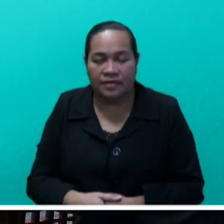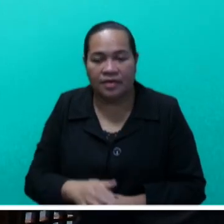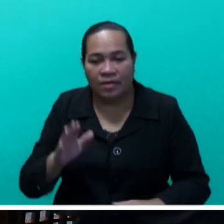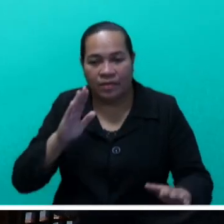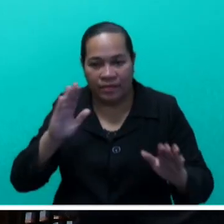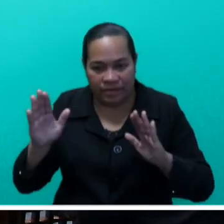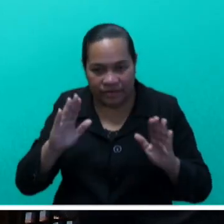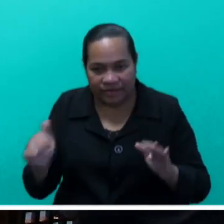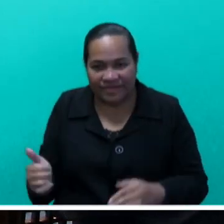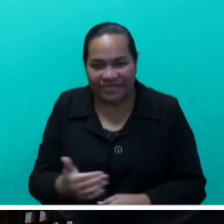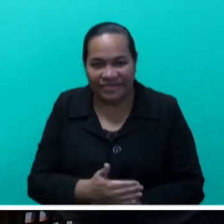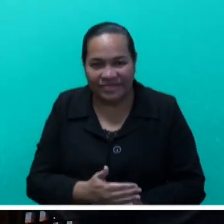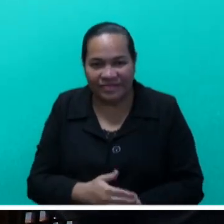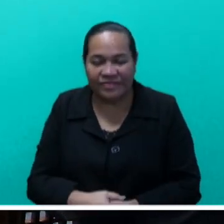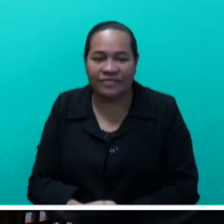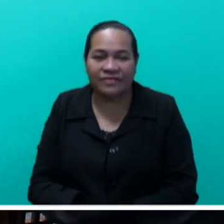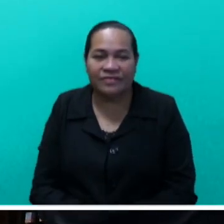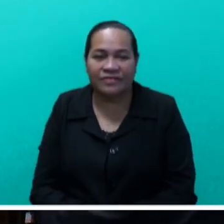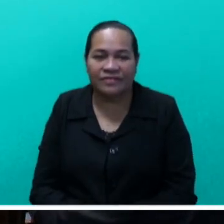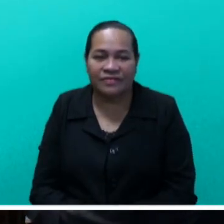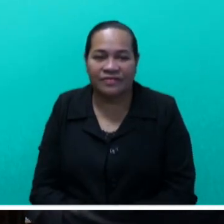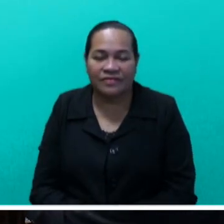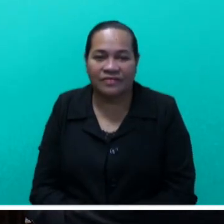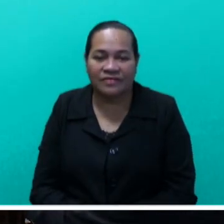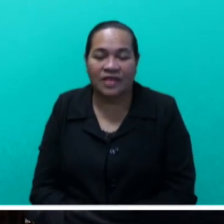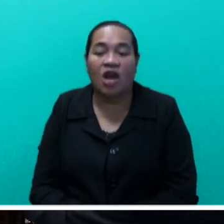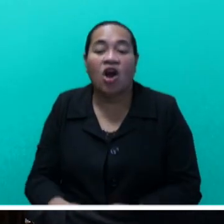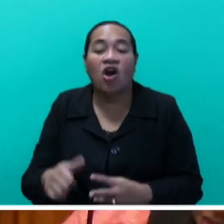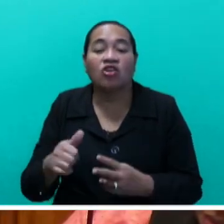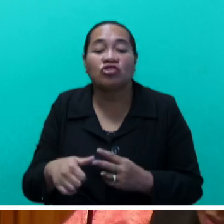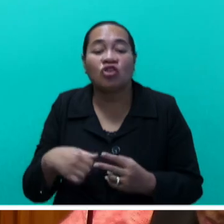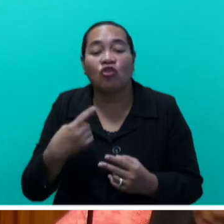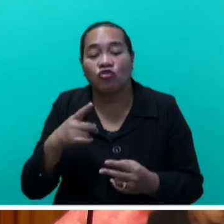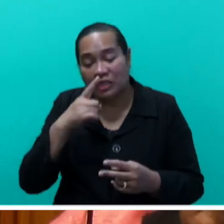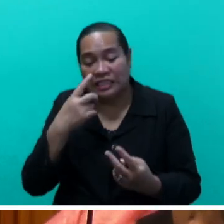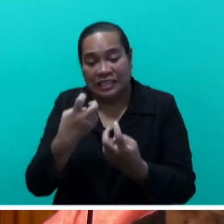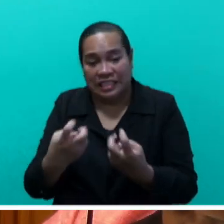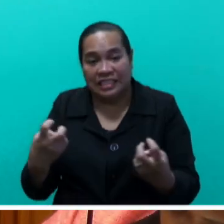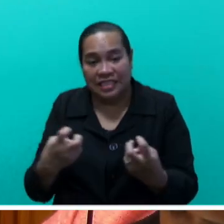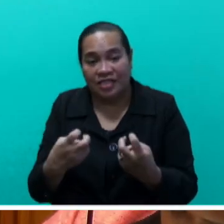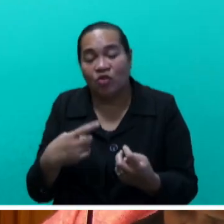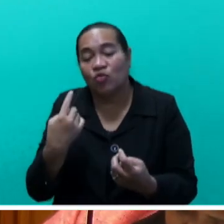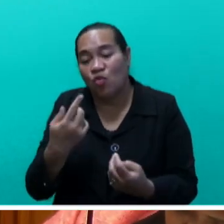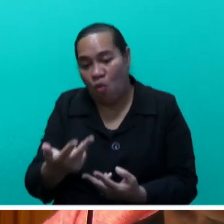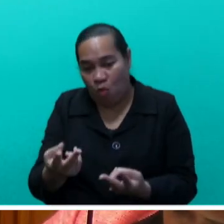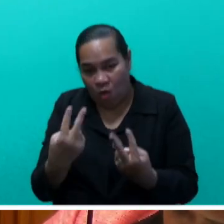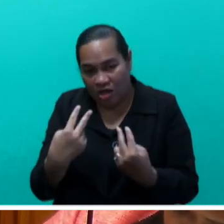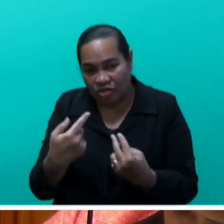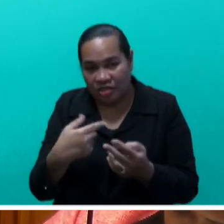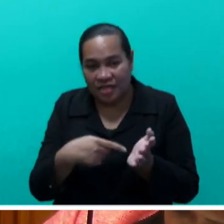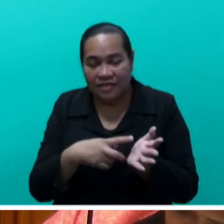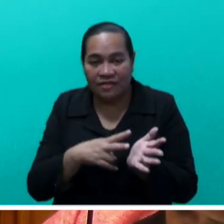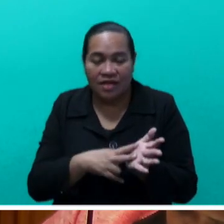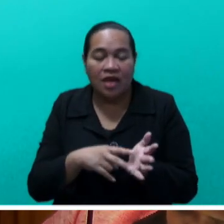And good morning to all of you all, and to our visitors in the gallery today, and those watching at home and places of